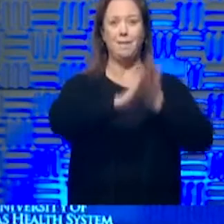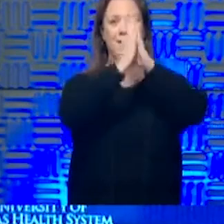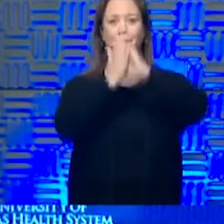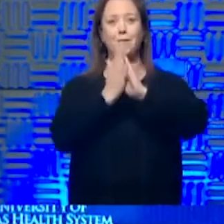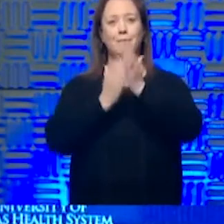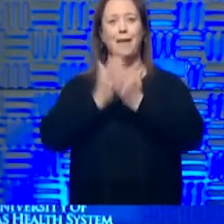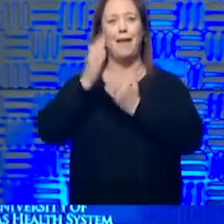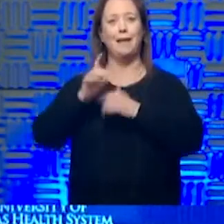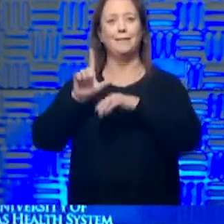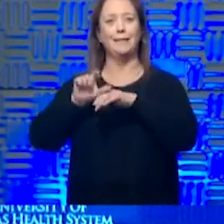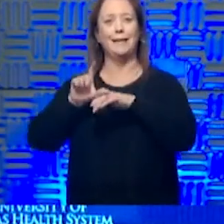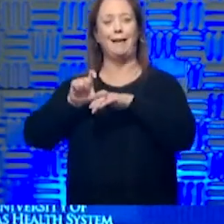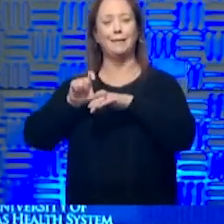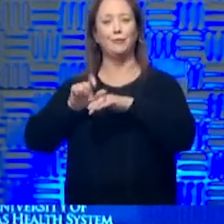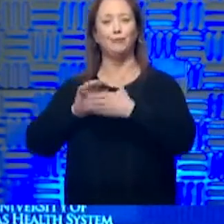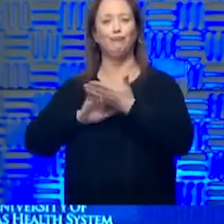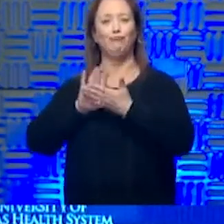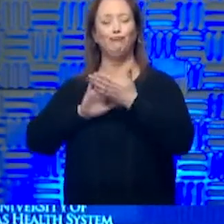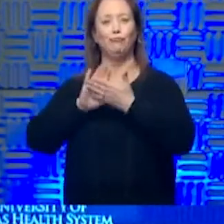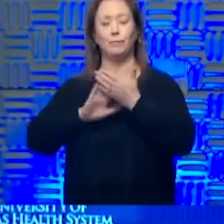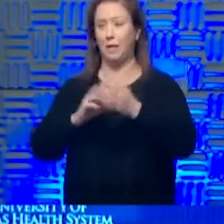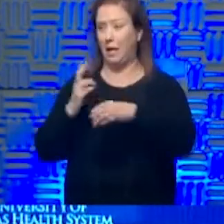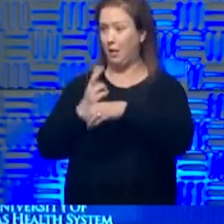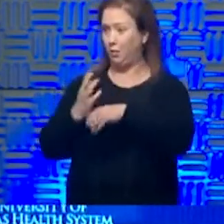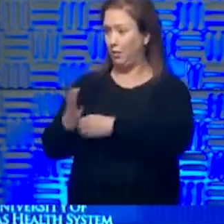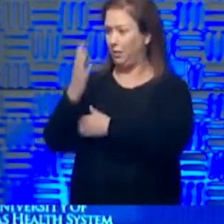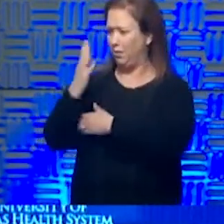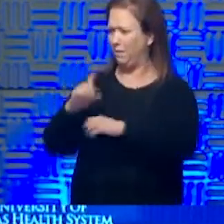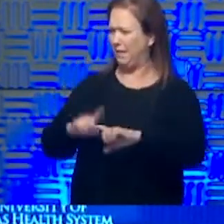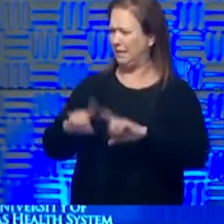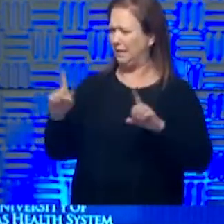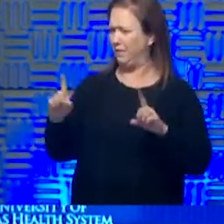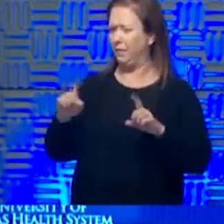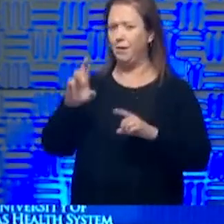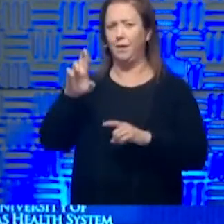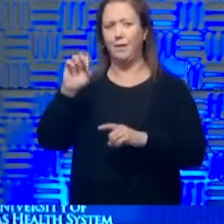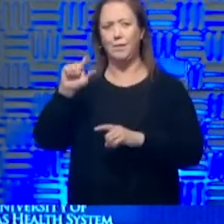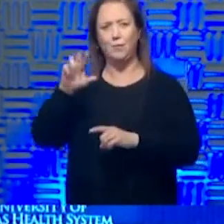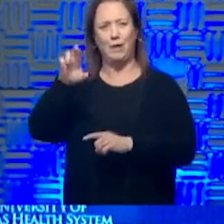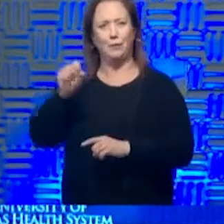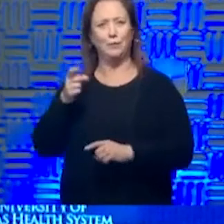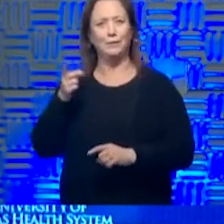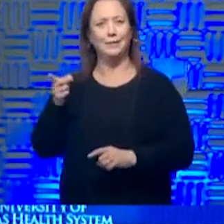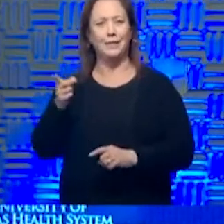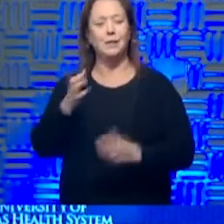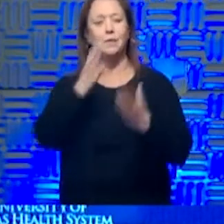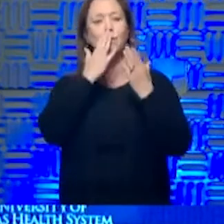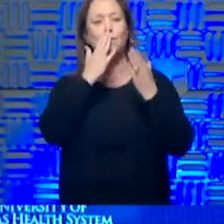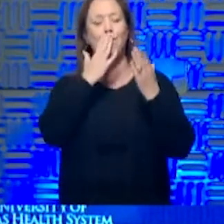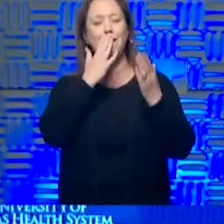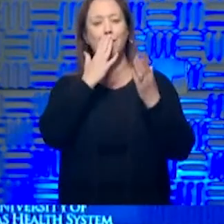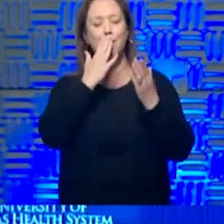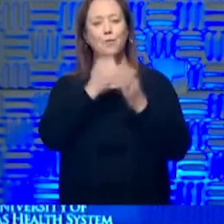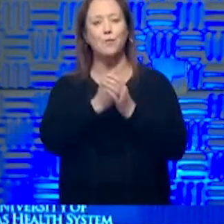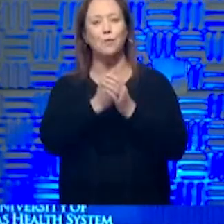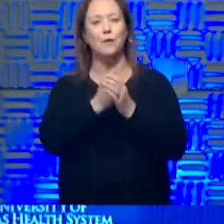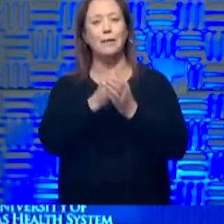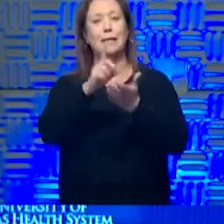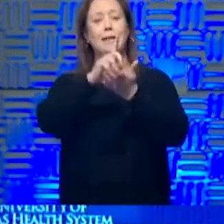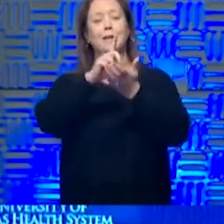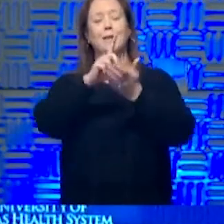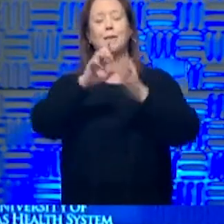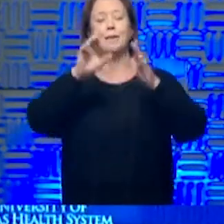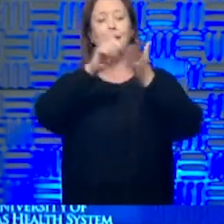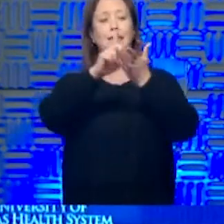sanitizer. And I used it this morning. I'm like, that's different. That's the Riegers one. So thank you. To Design Innovation, who